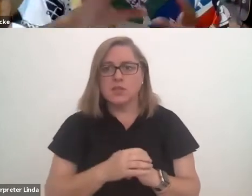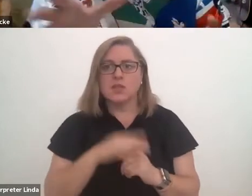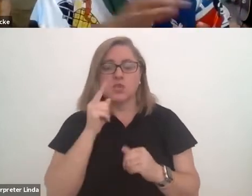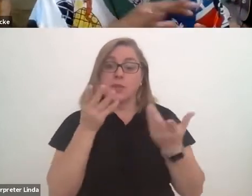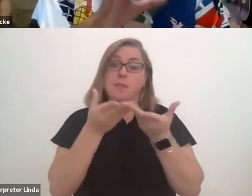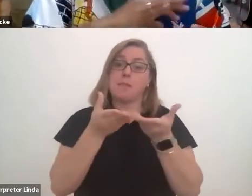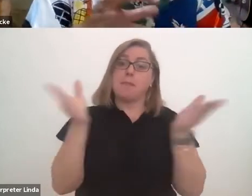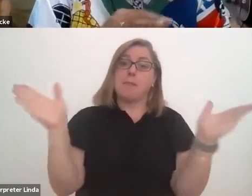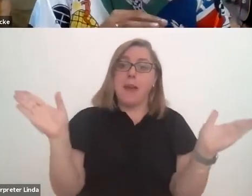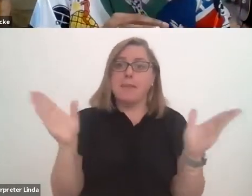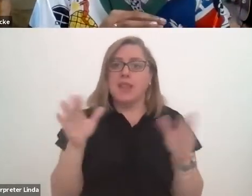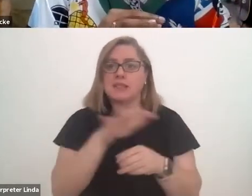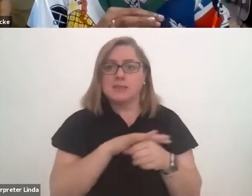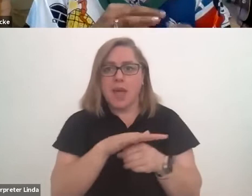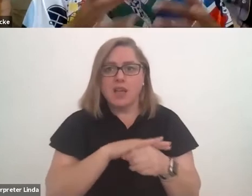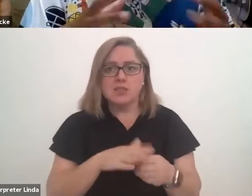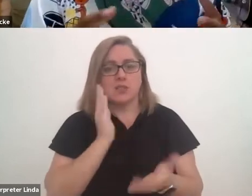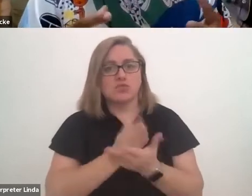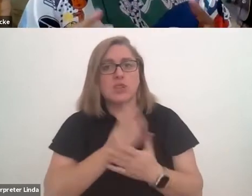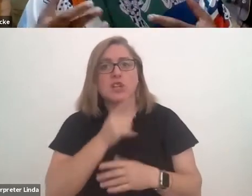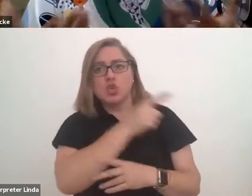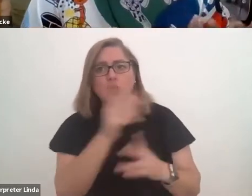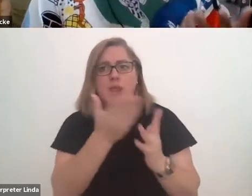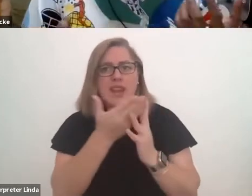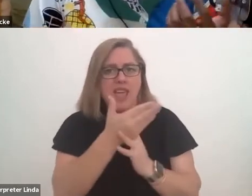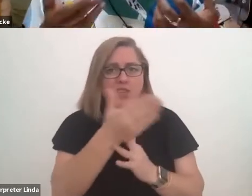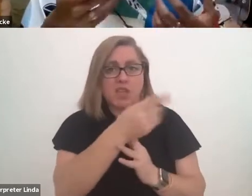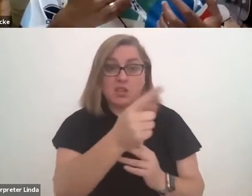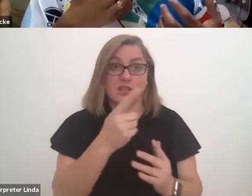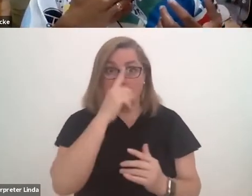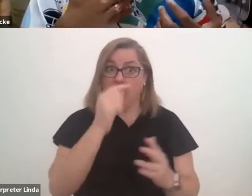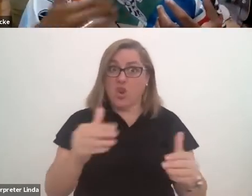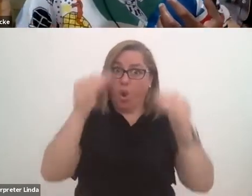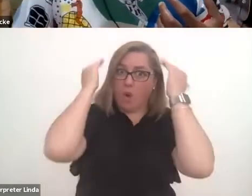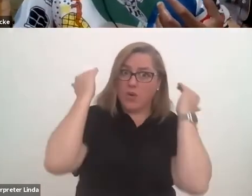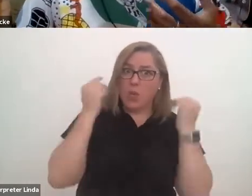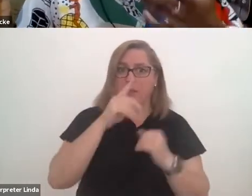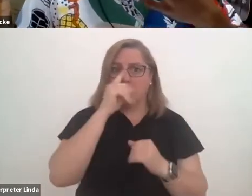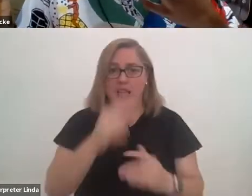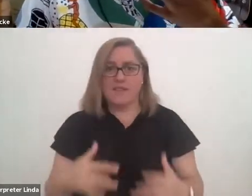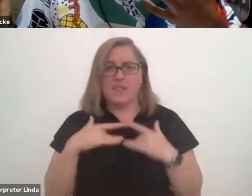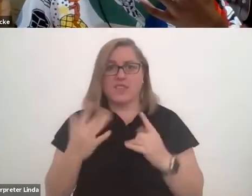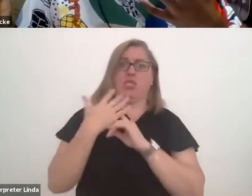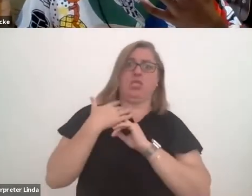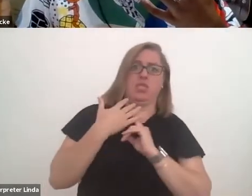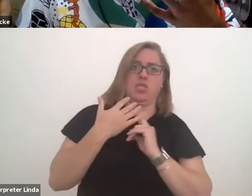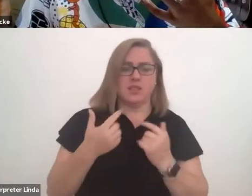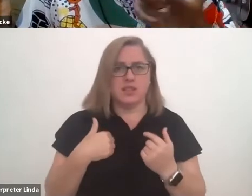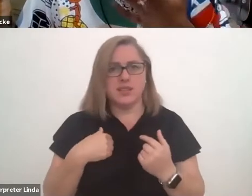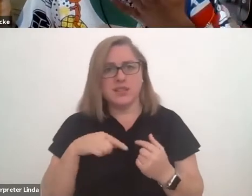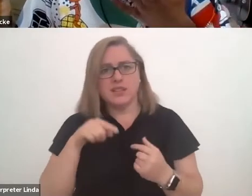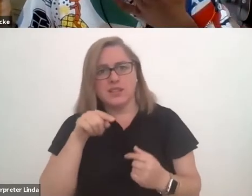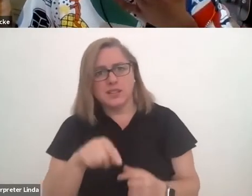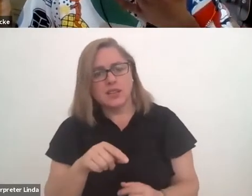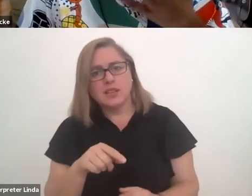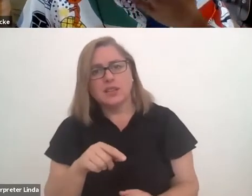and then navigate that realm can be overwhelming and intimidating. So I